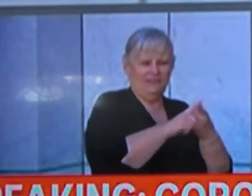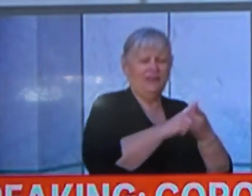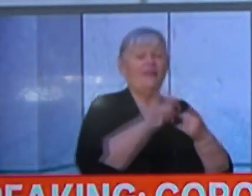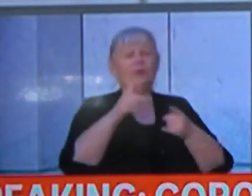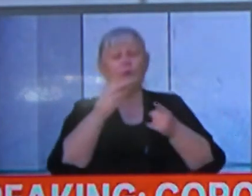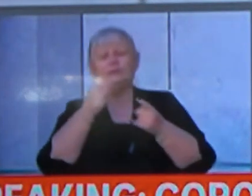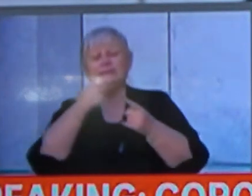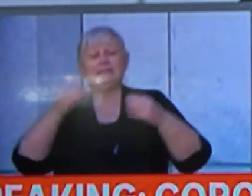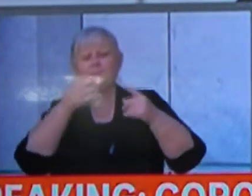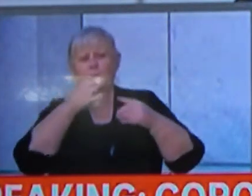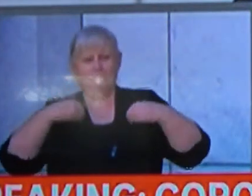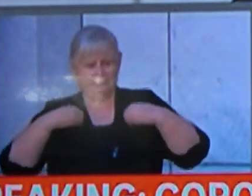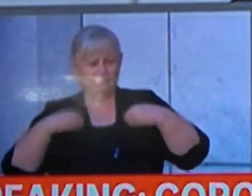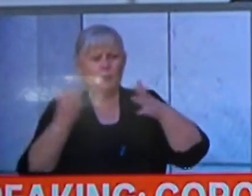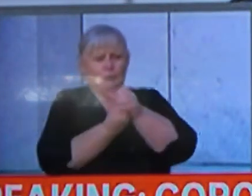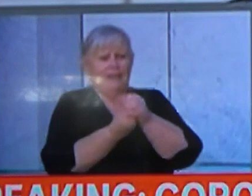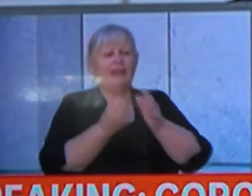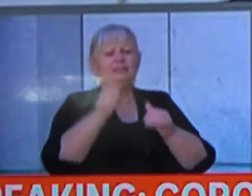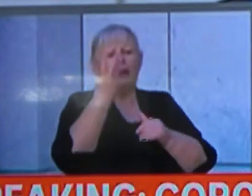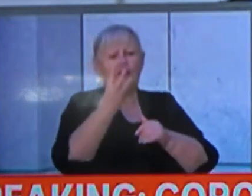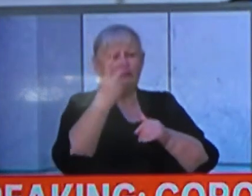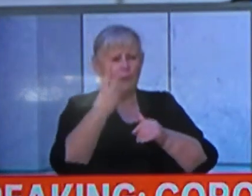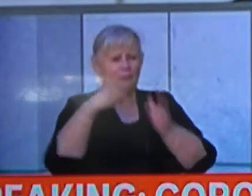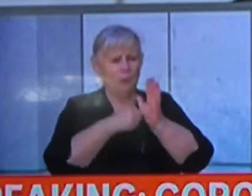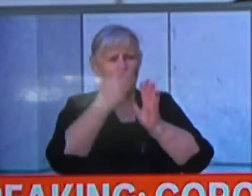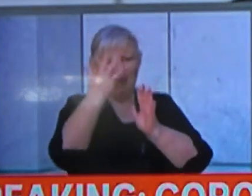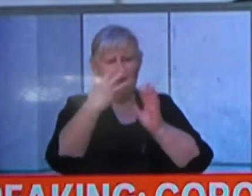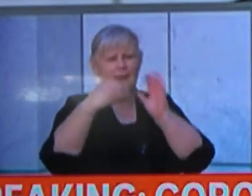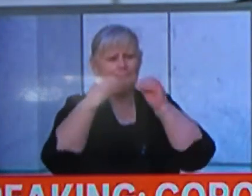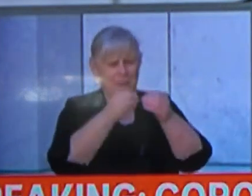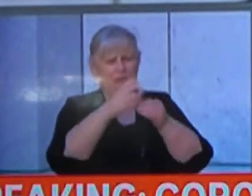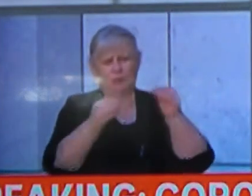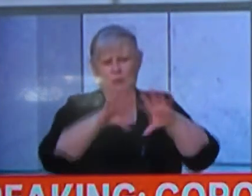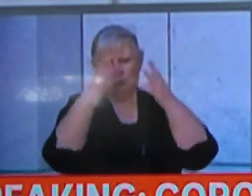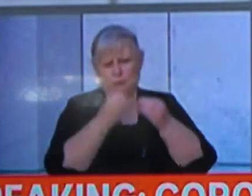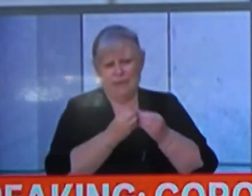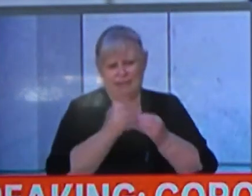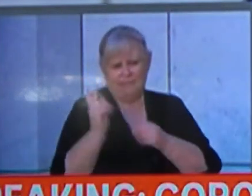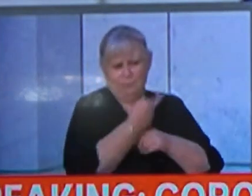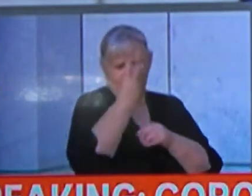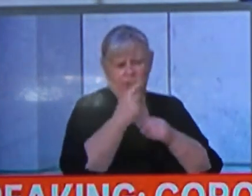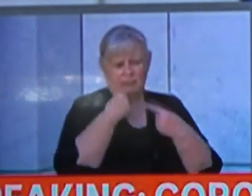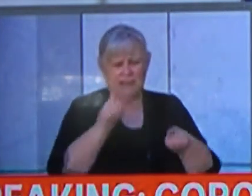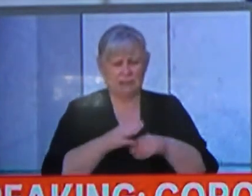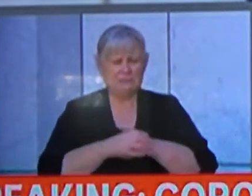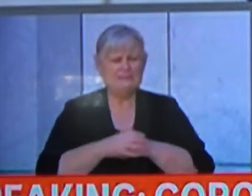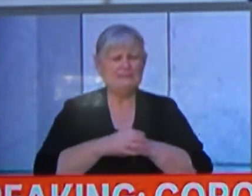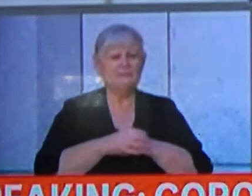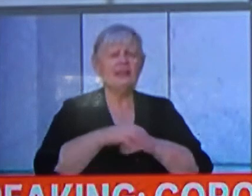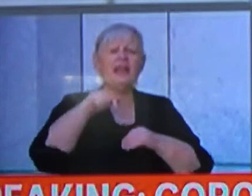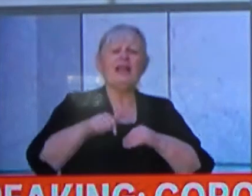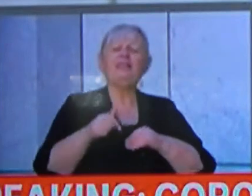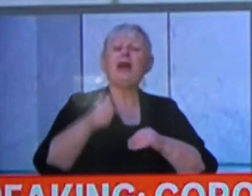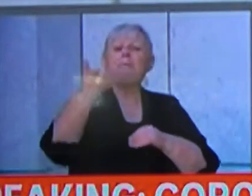small businesses is worth $31.9 billion in total. This payment will